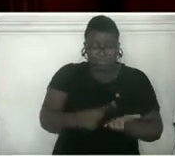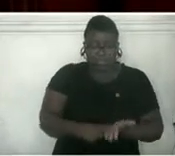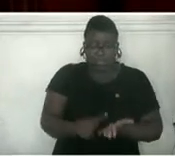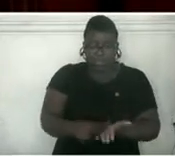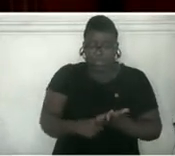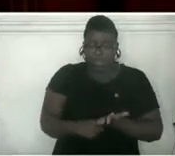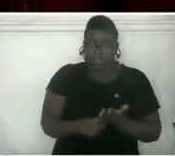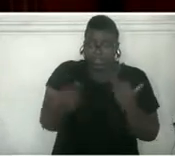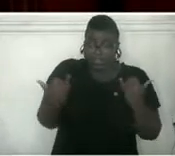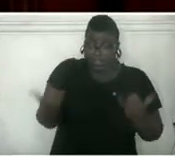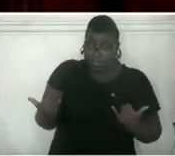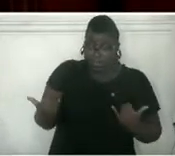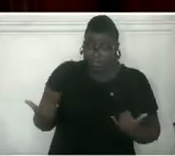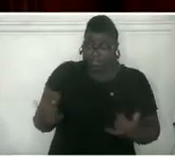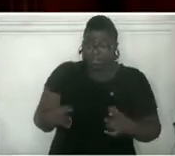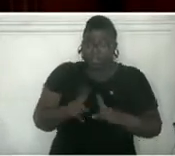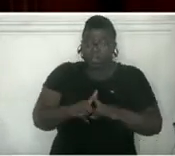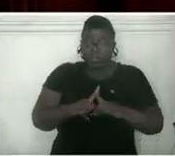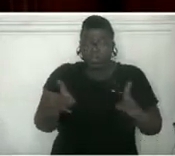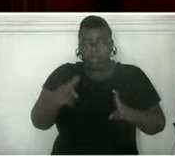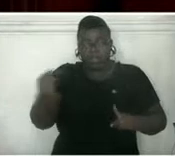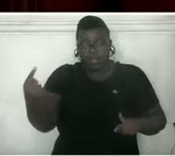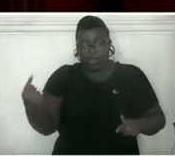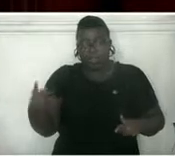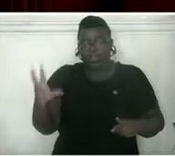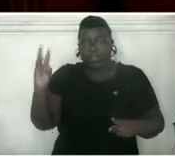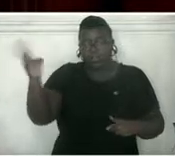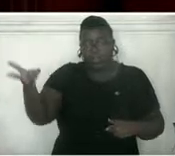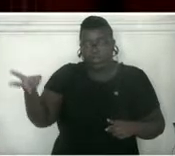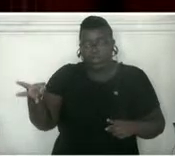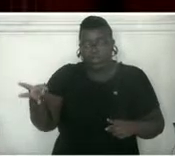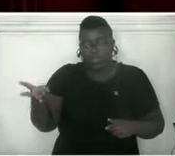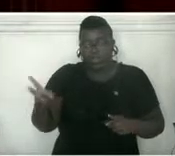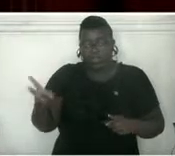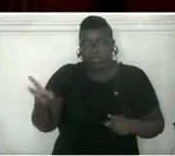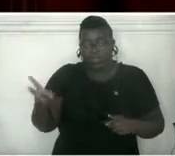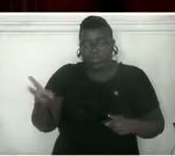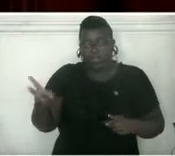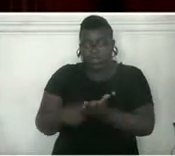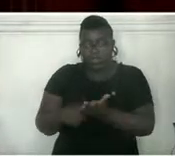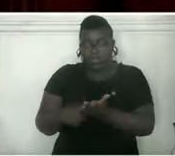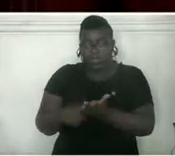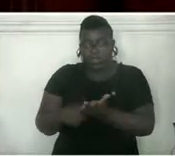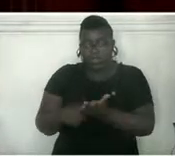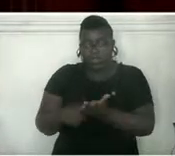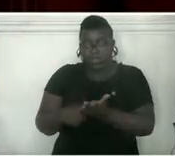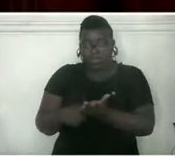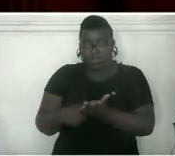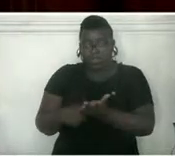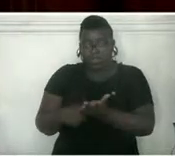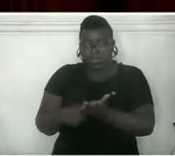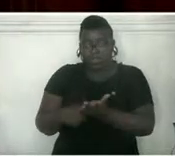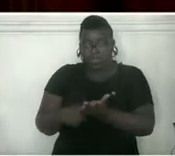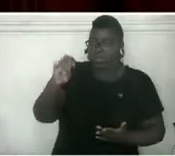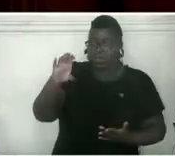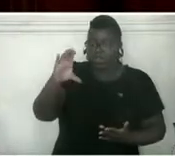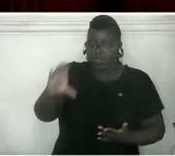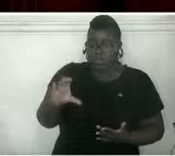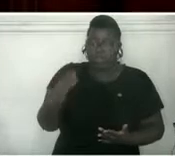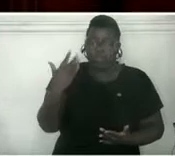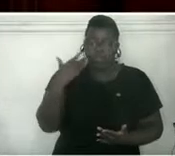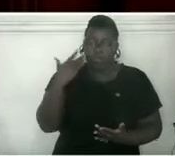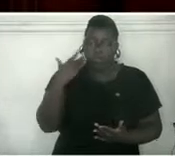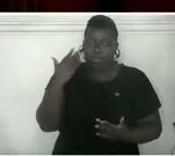kanti ezinye zizoba ingxenye yezinkulumo ezizothulwa o-MEC ngesikhathi